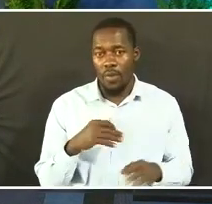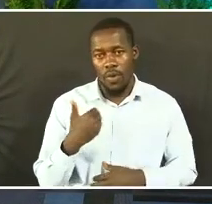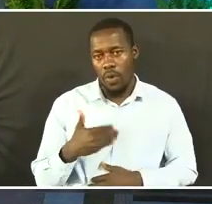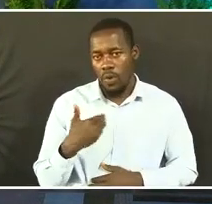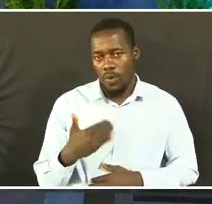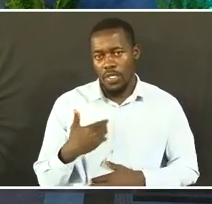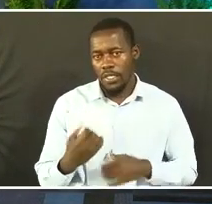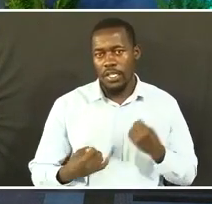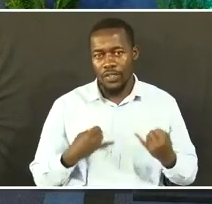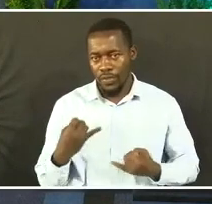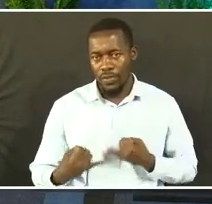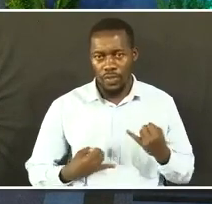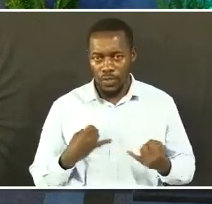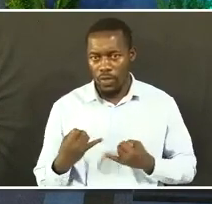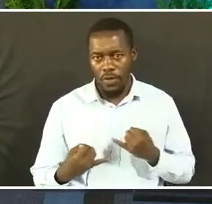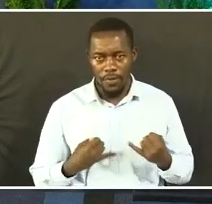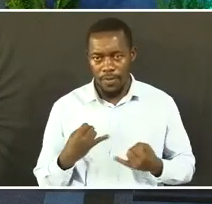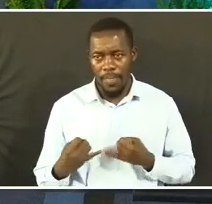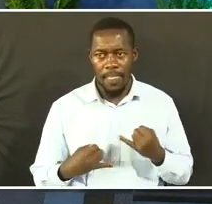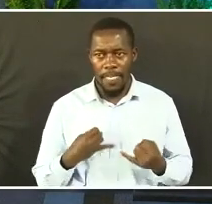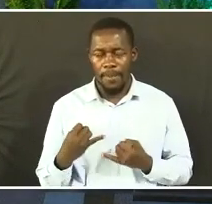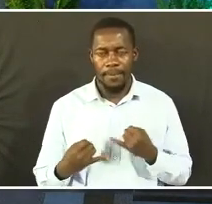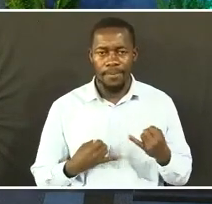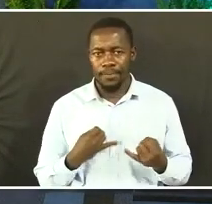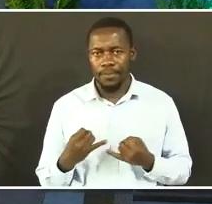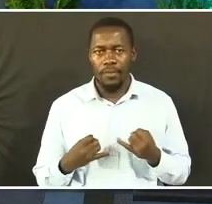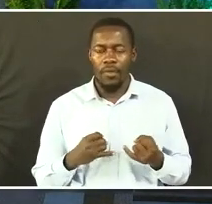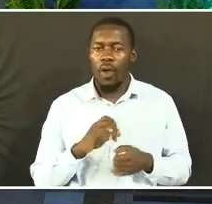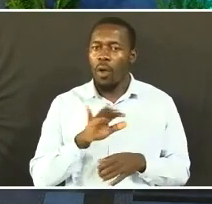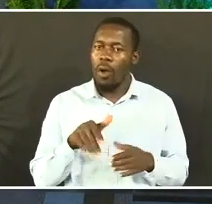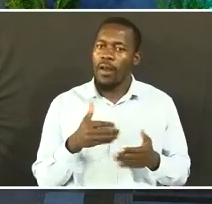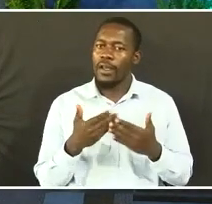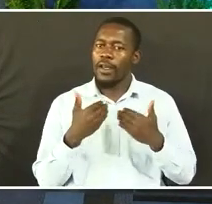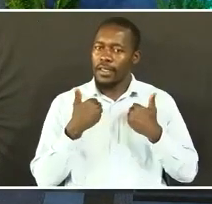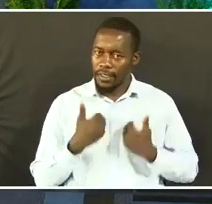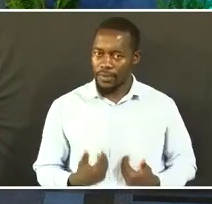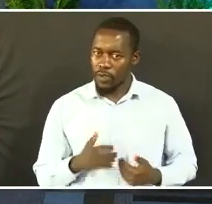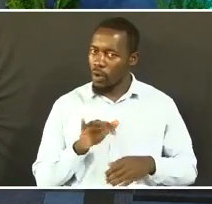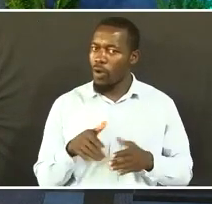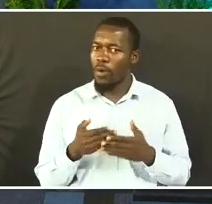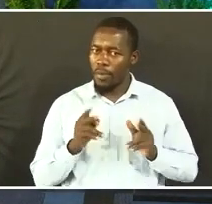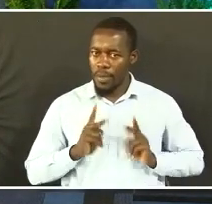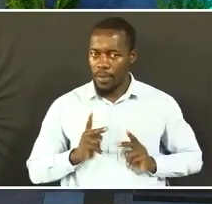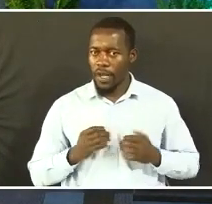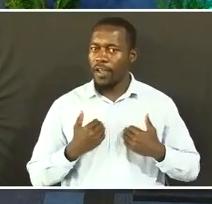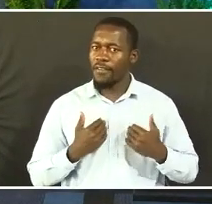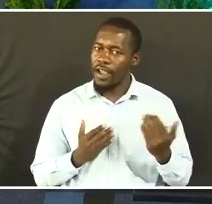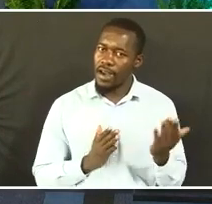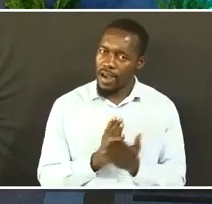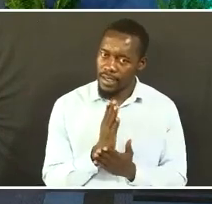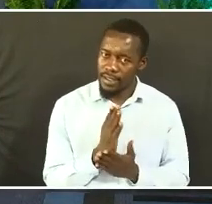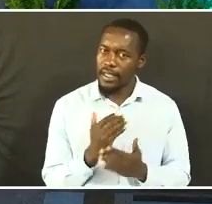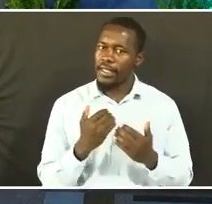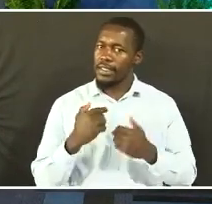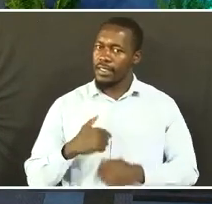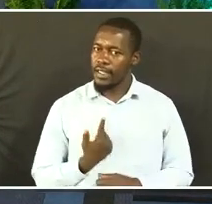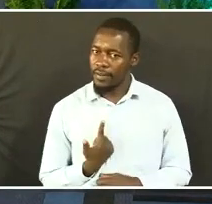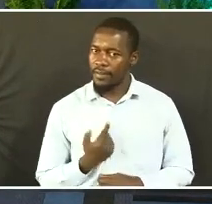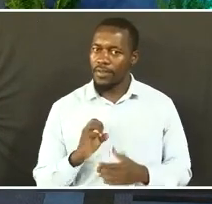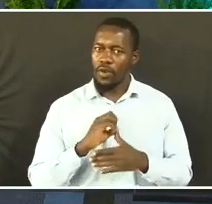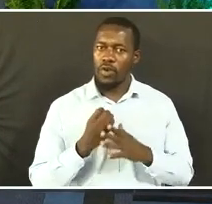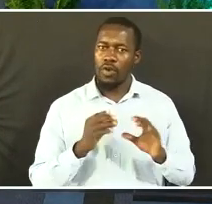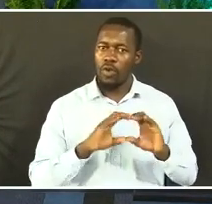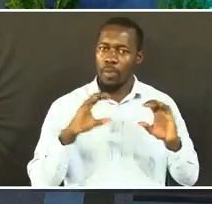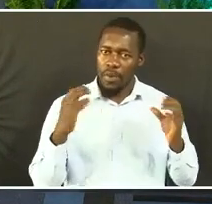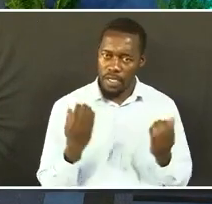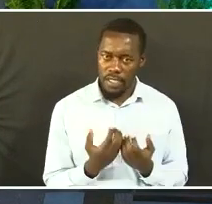state very emphatically that every person has a right, whether individually or in community, as